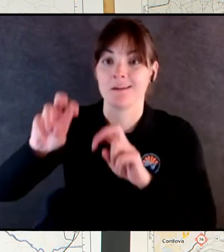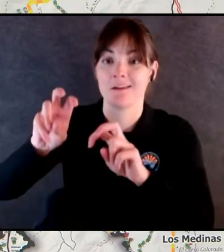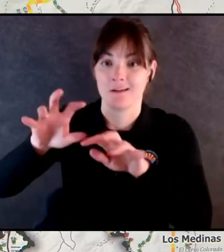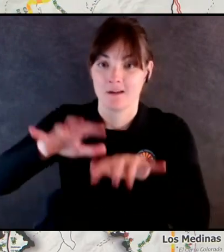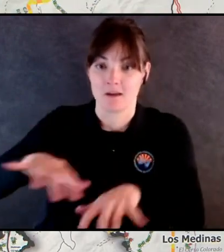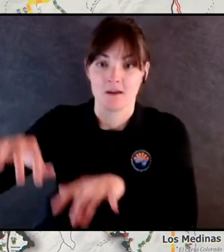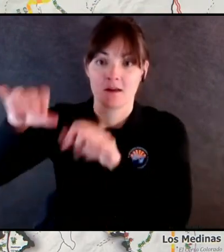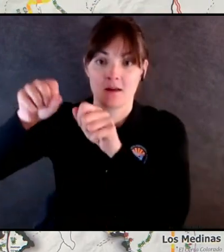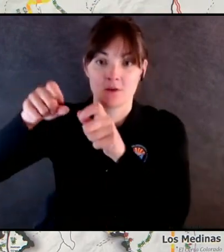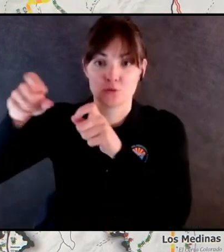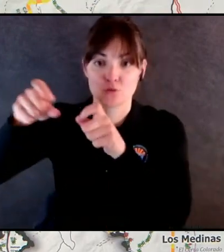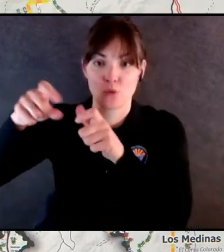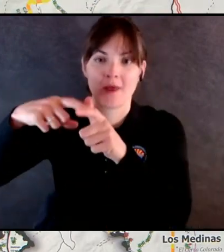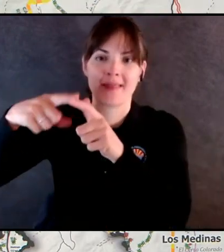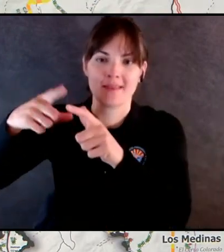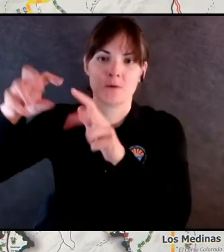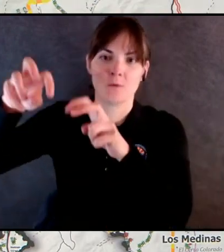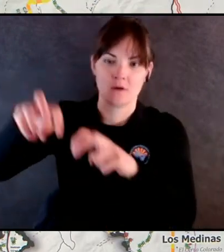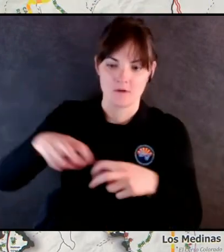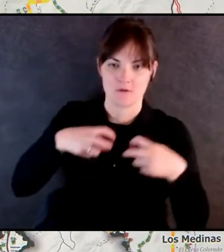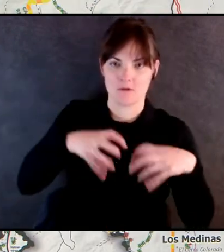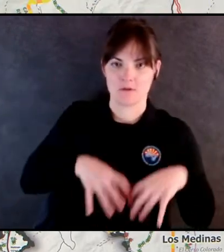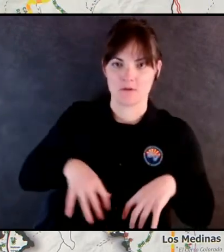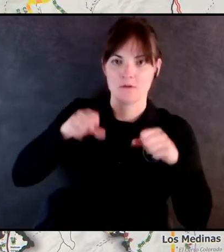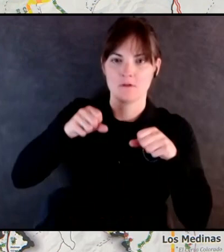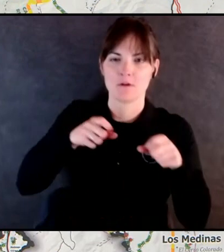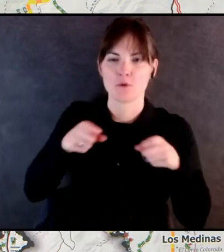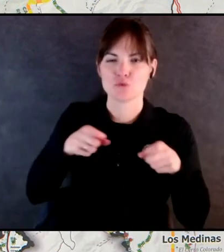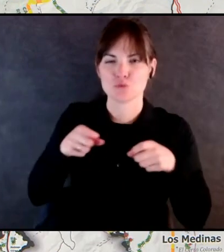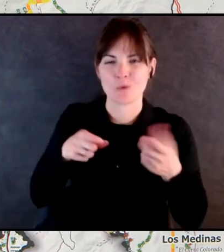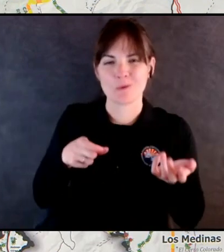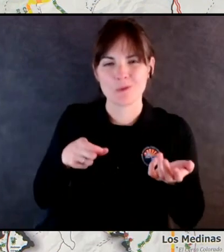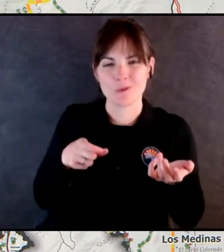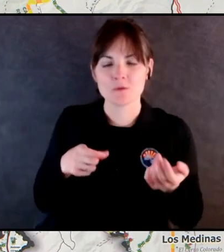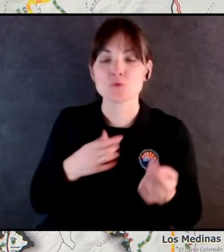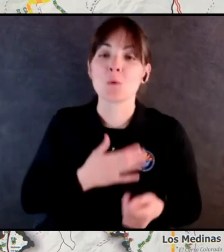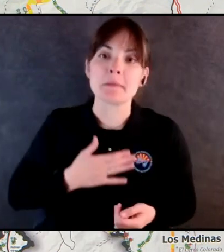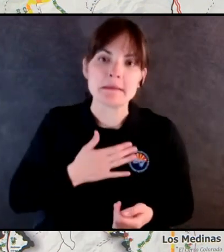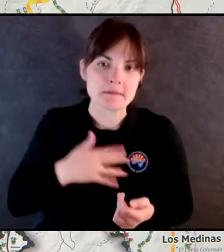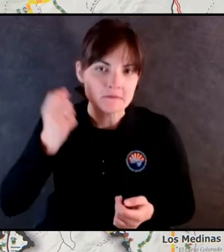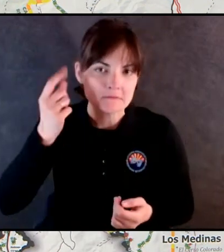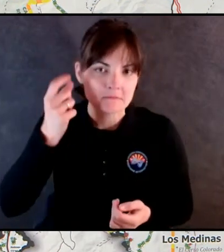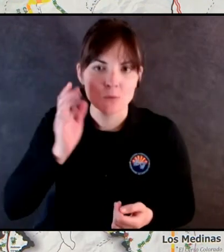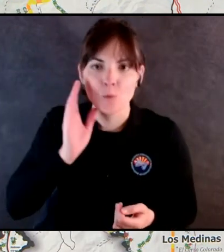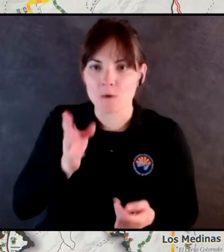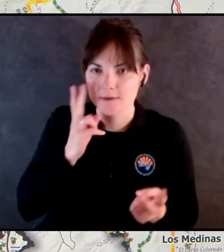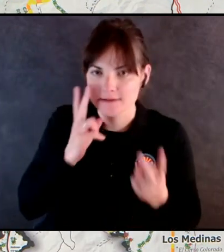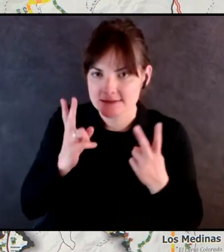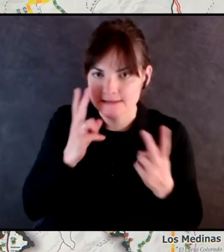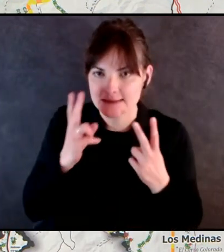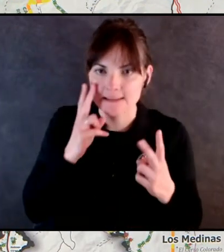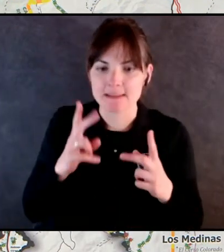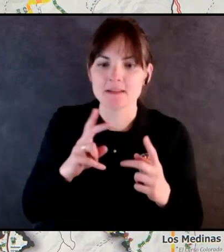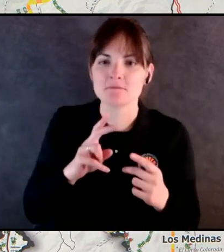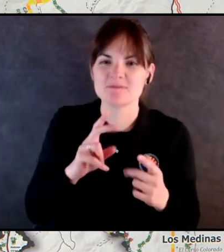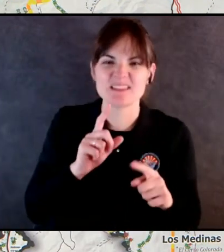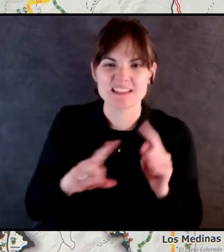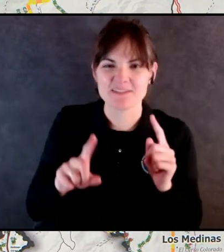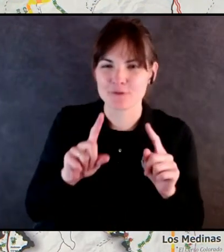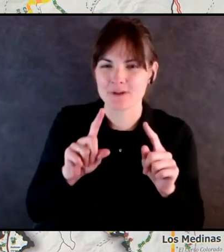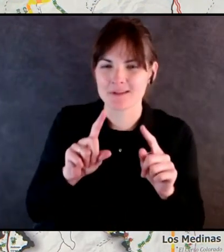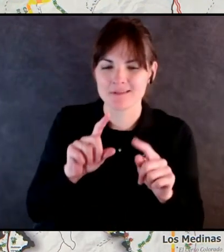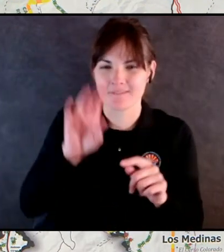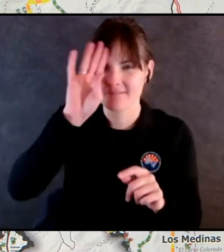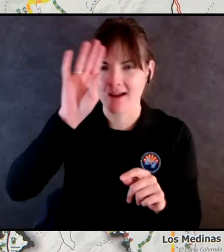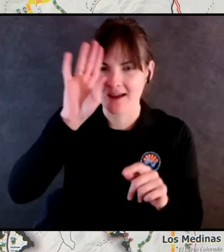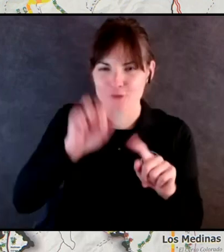do expect to see fire teams and fire crews within the communities of Las Vegas, Santa Fe, and